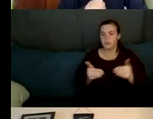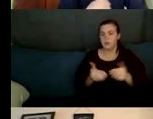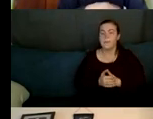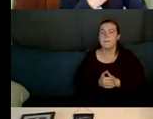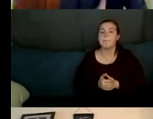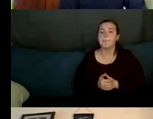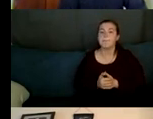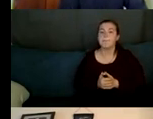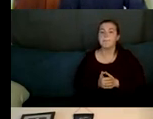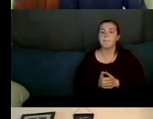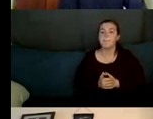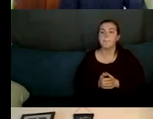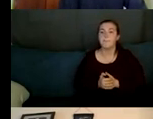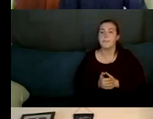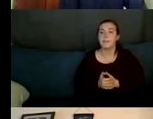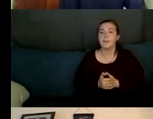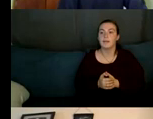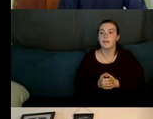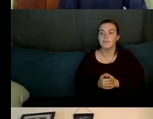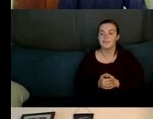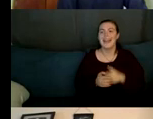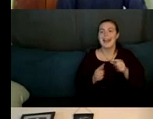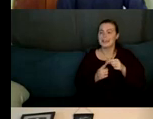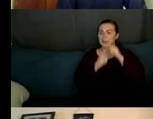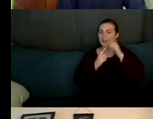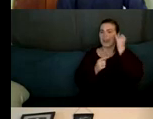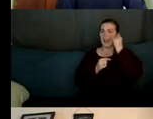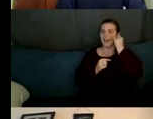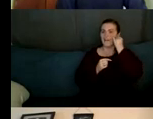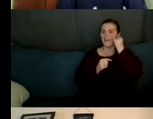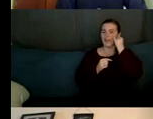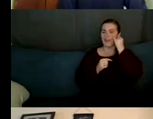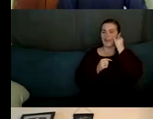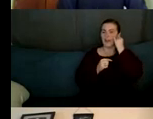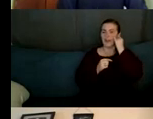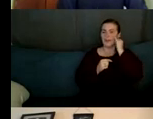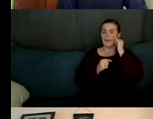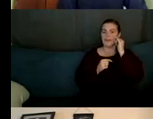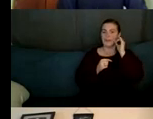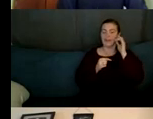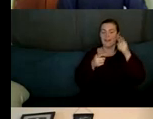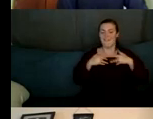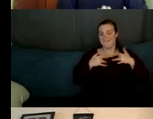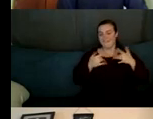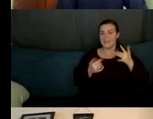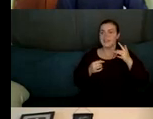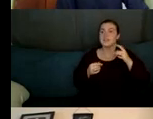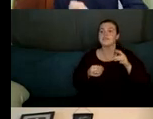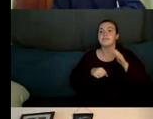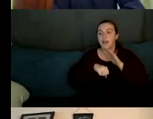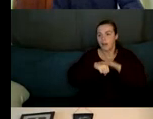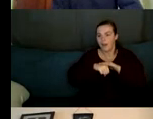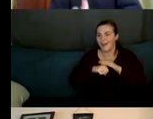overnight for the time of the person who would normally be doing that. During your event, to make